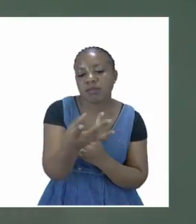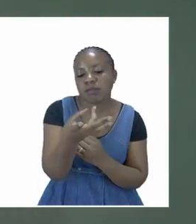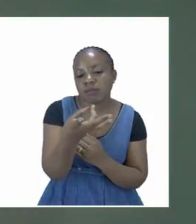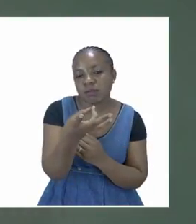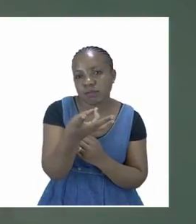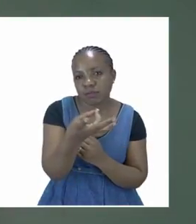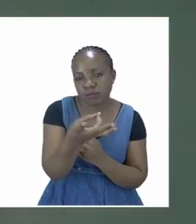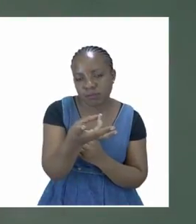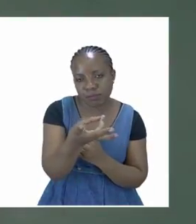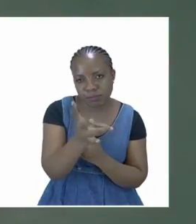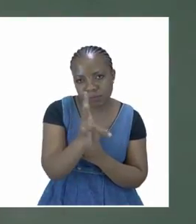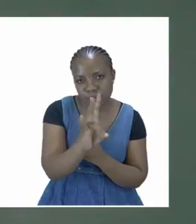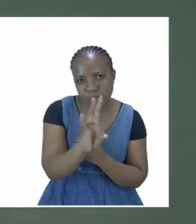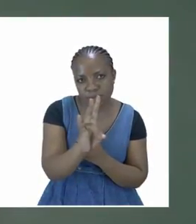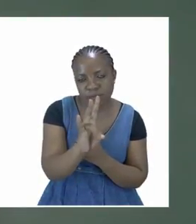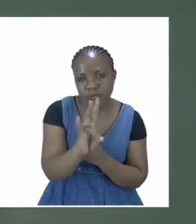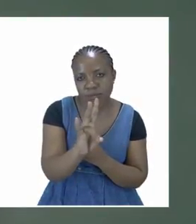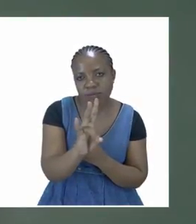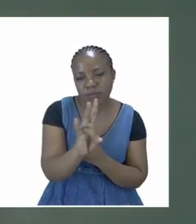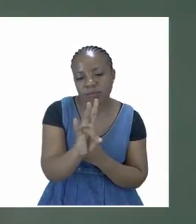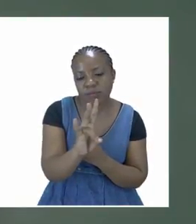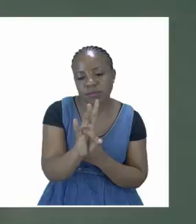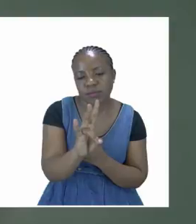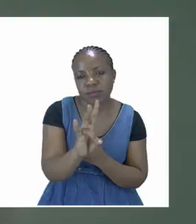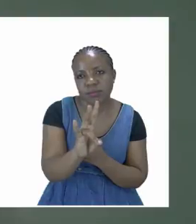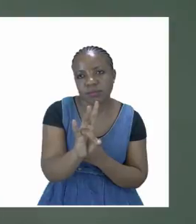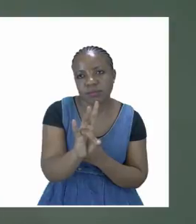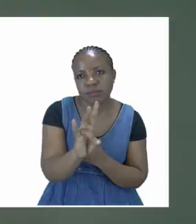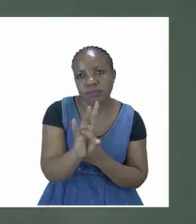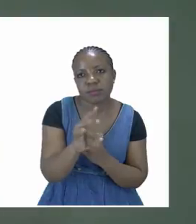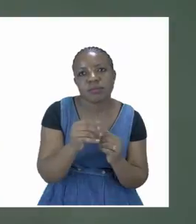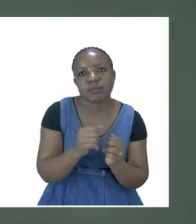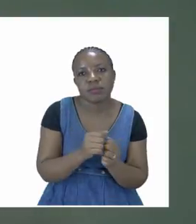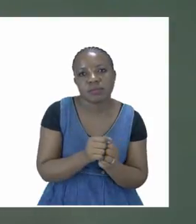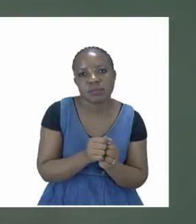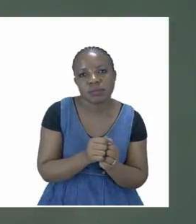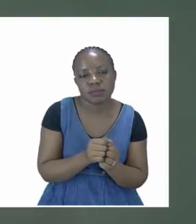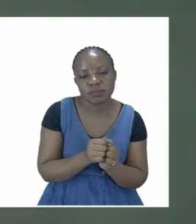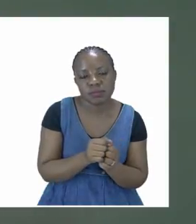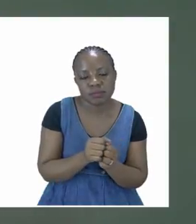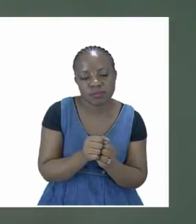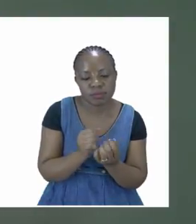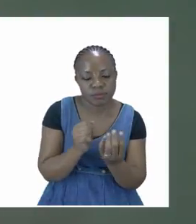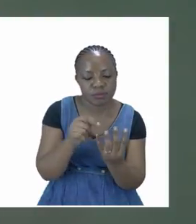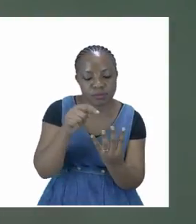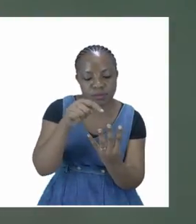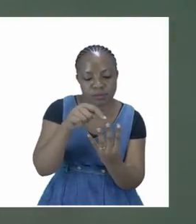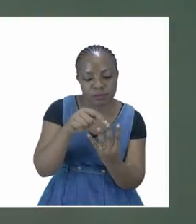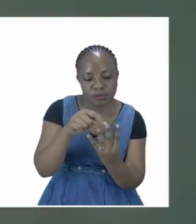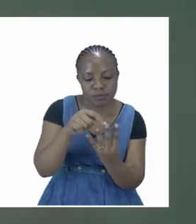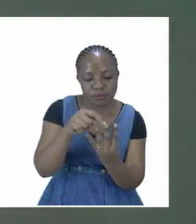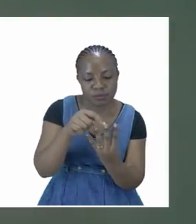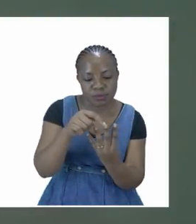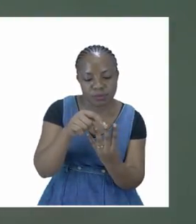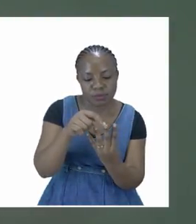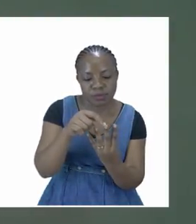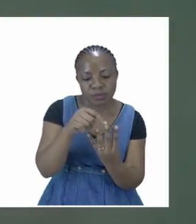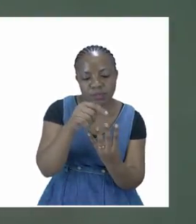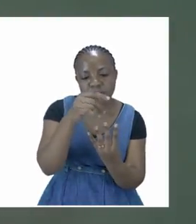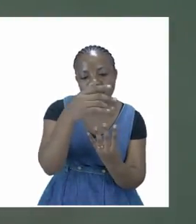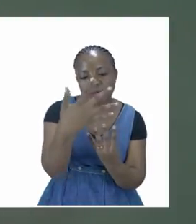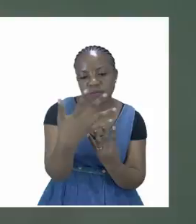front, which means the one that comes before 58. And that